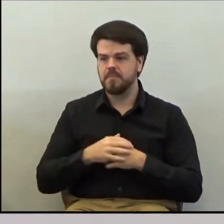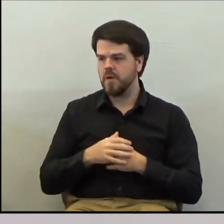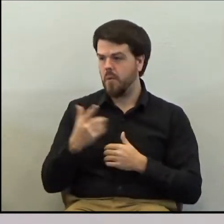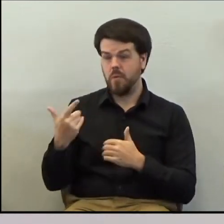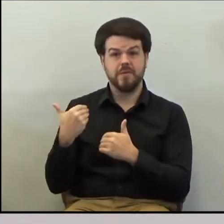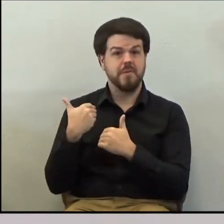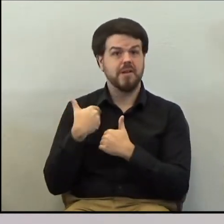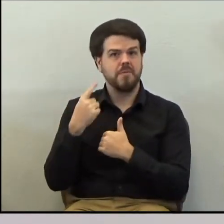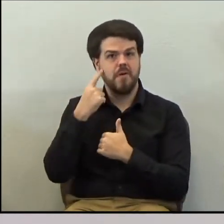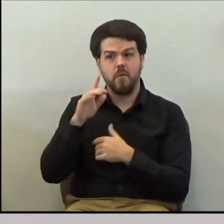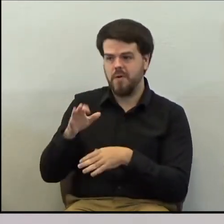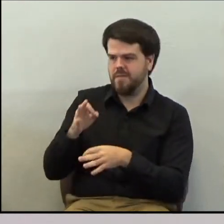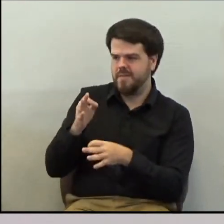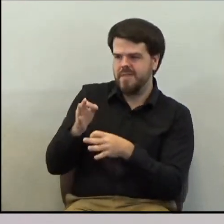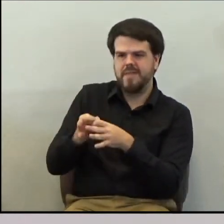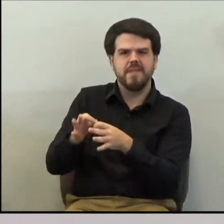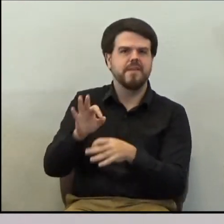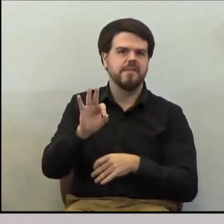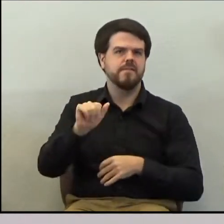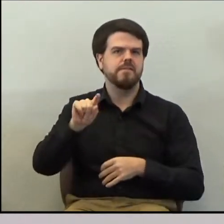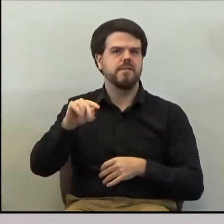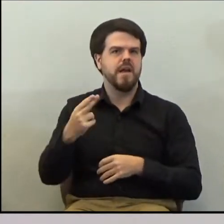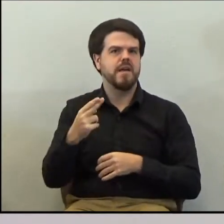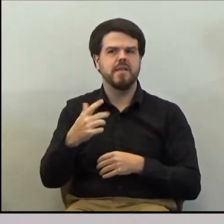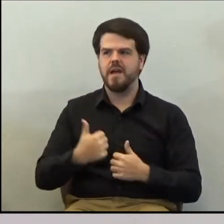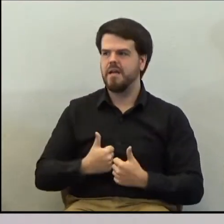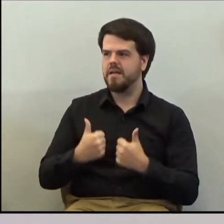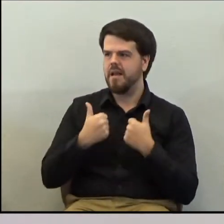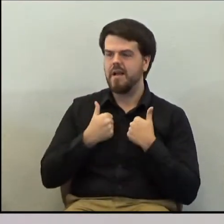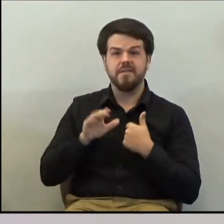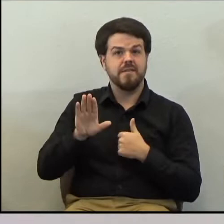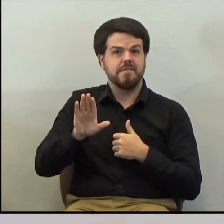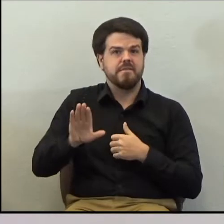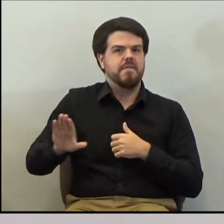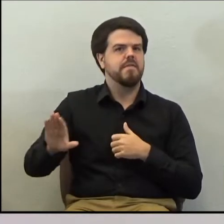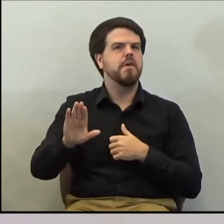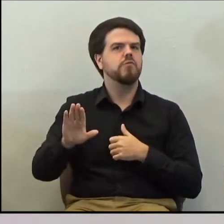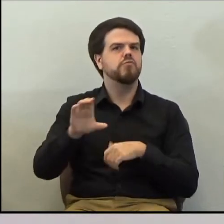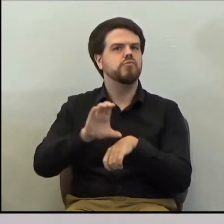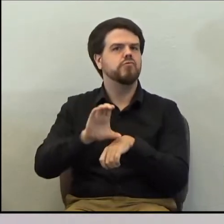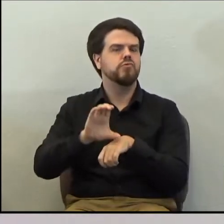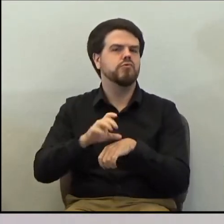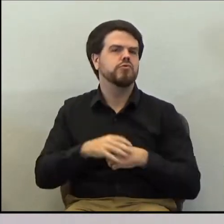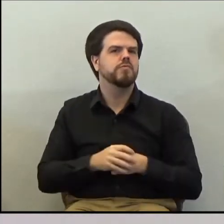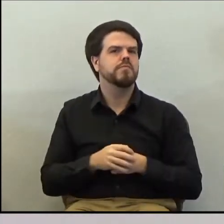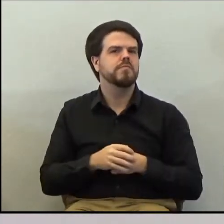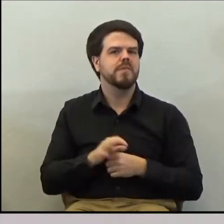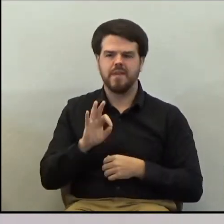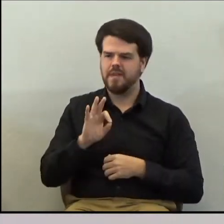for the faith and life of their flock, of their church.